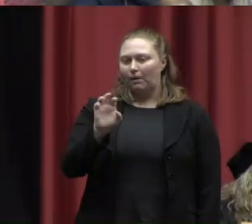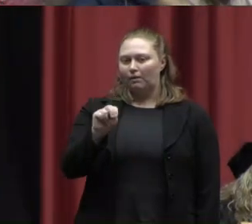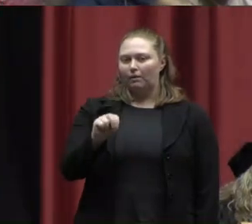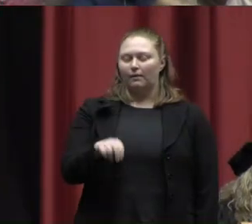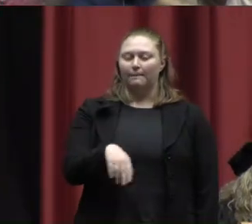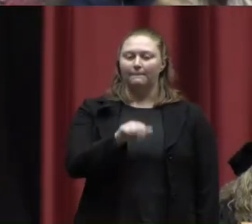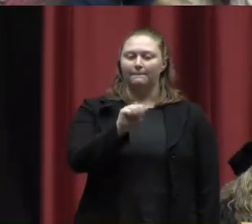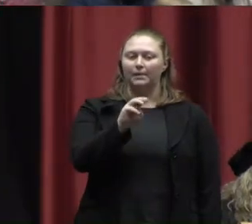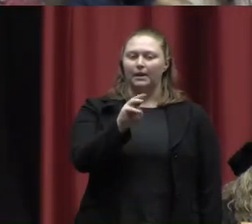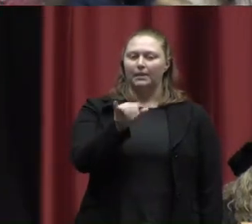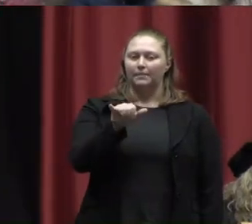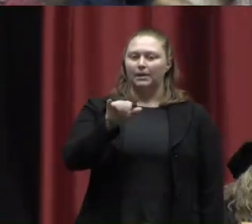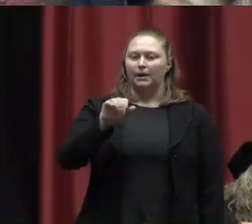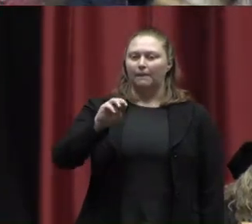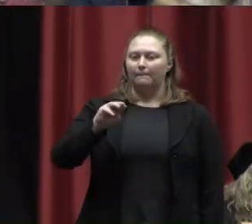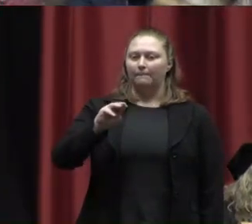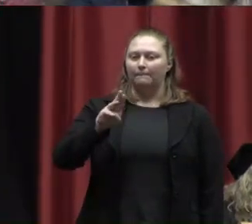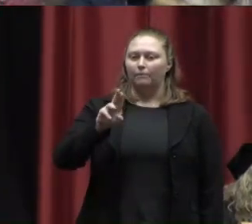Adrian Copeland.